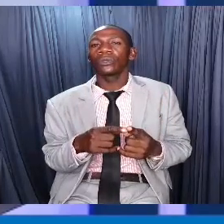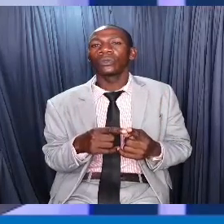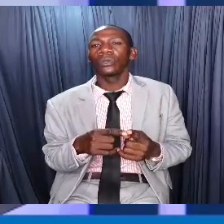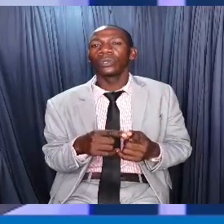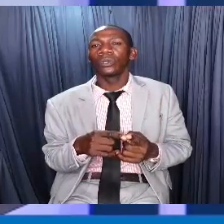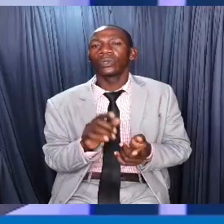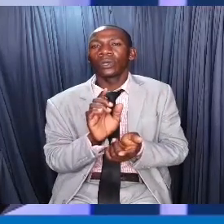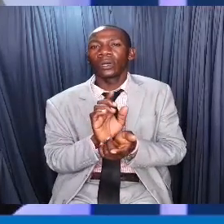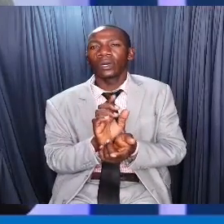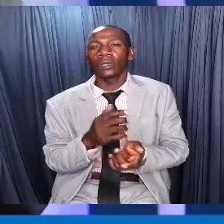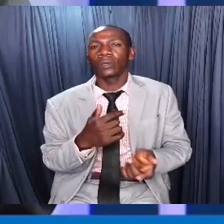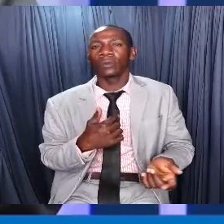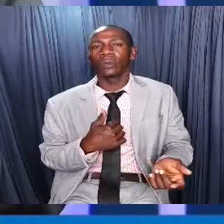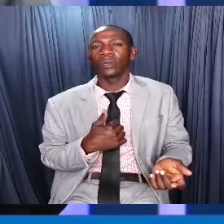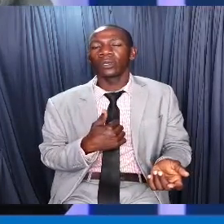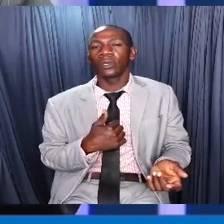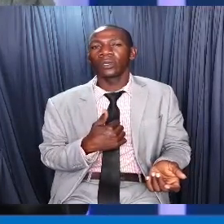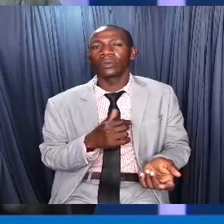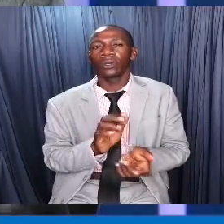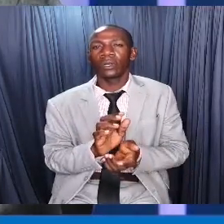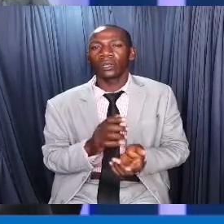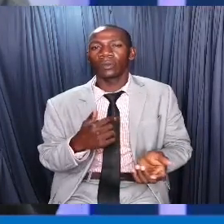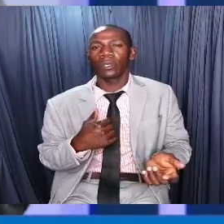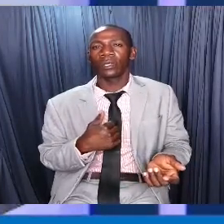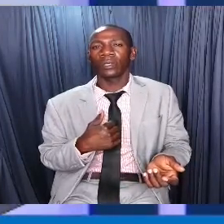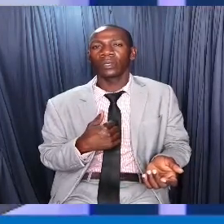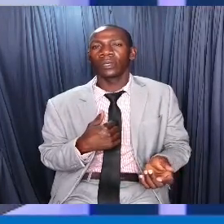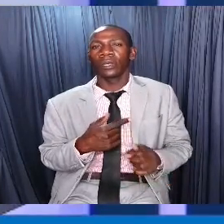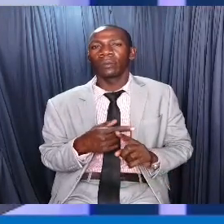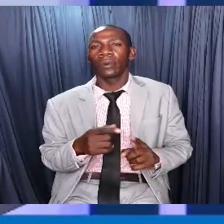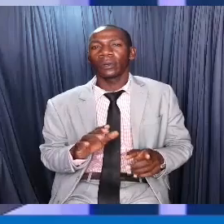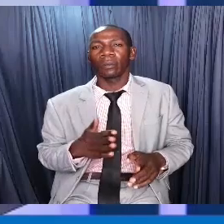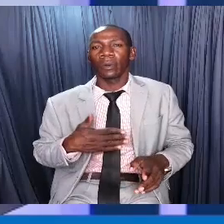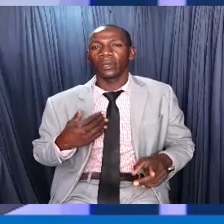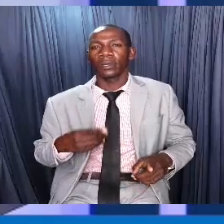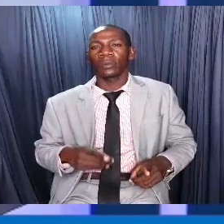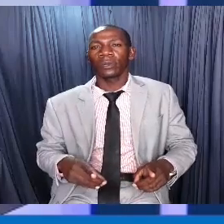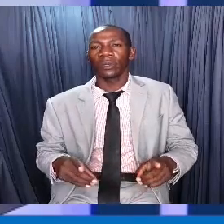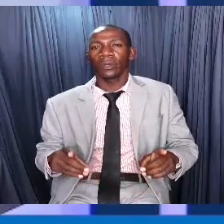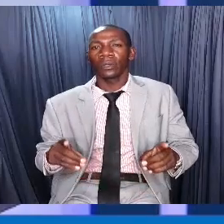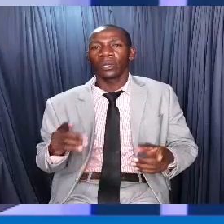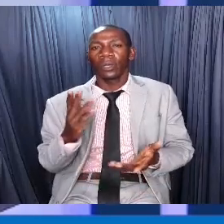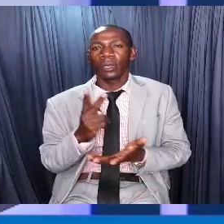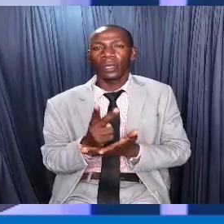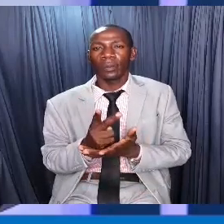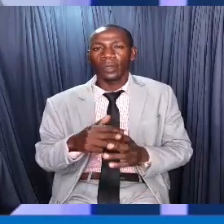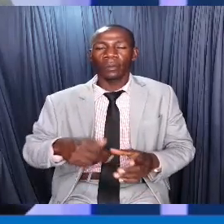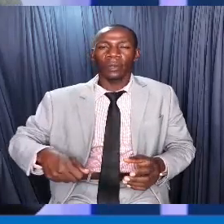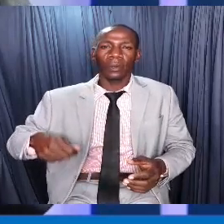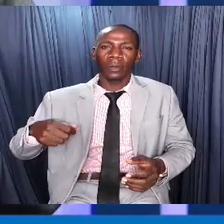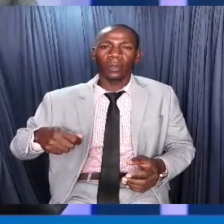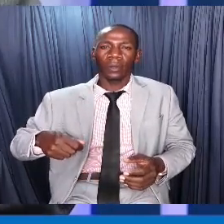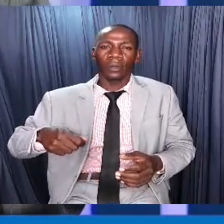ametuma niviziwe. He had sent people to arrest me. Nishikwe. And be arrested. Lakini wanafunzi wangu, but my own disciples, kantia kwenye kapu, got me to a